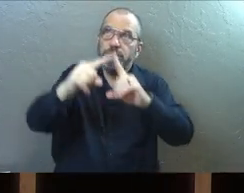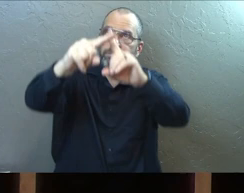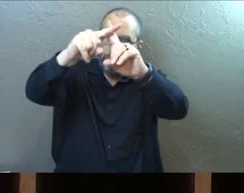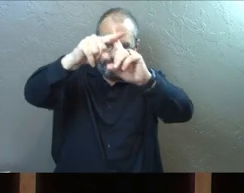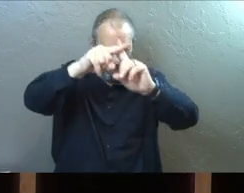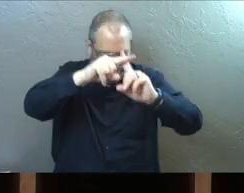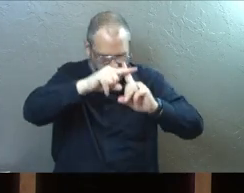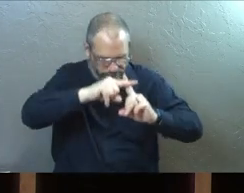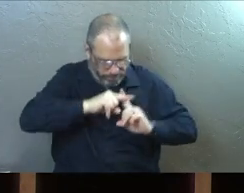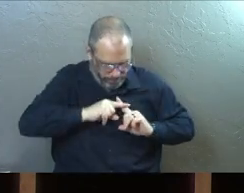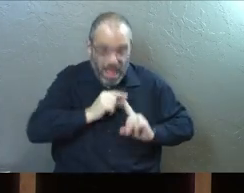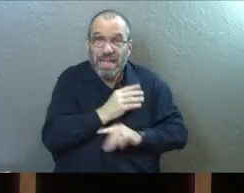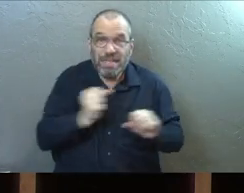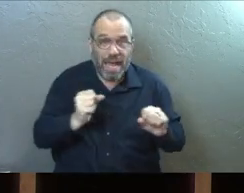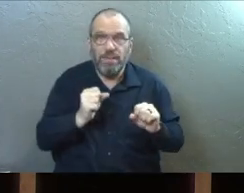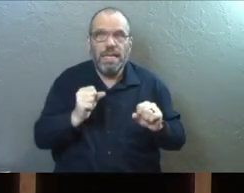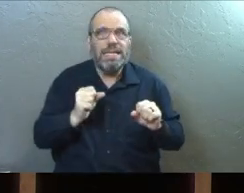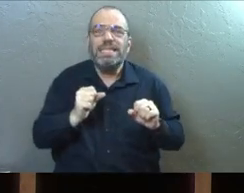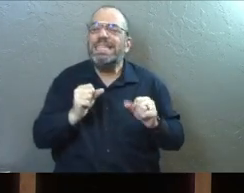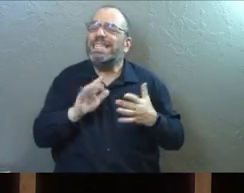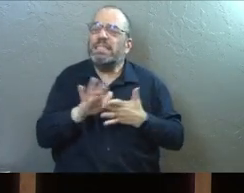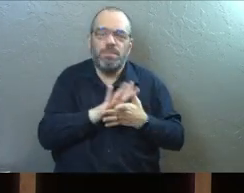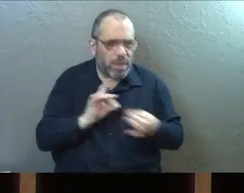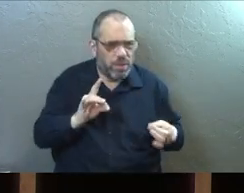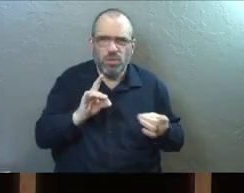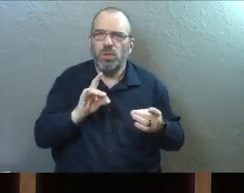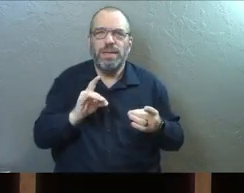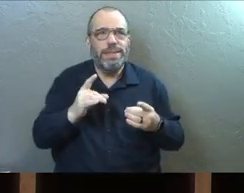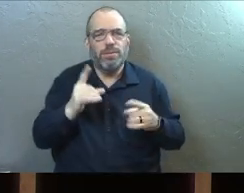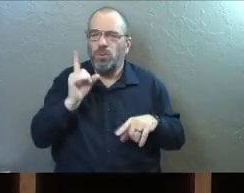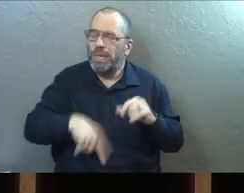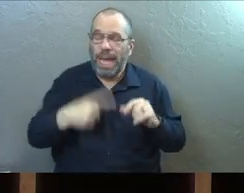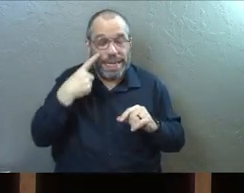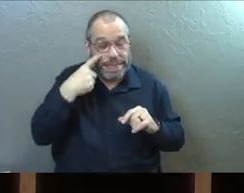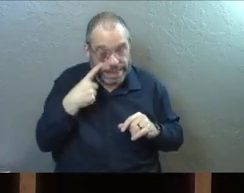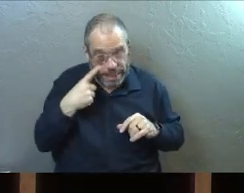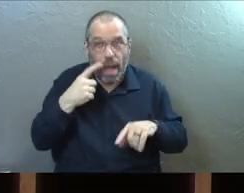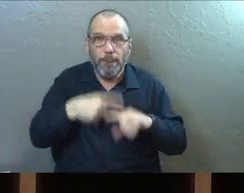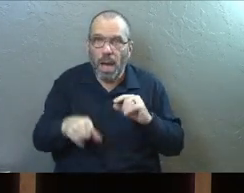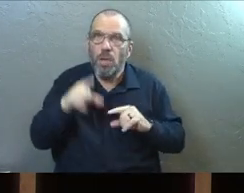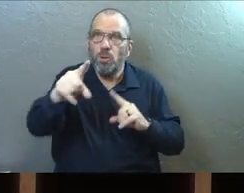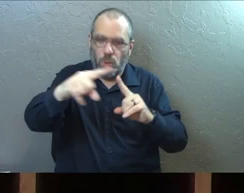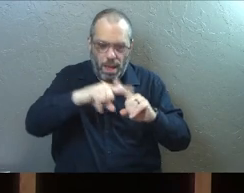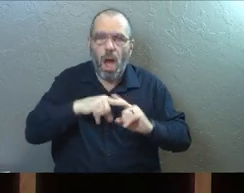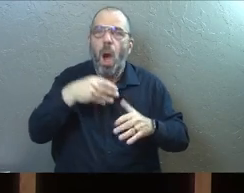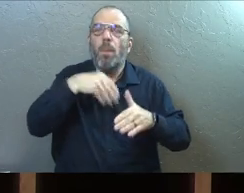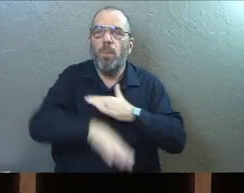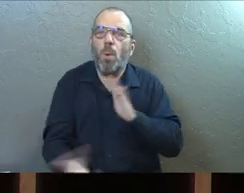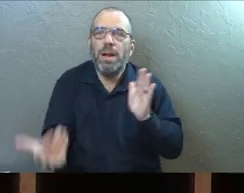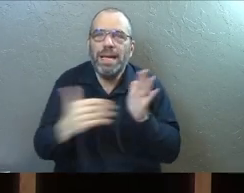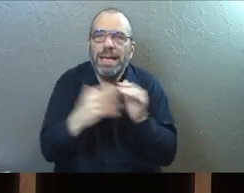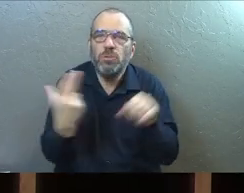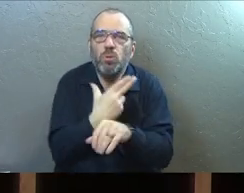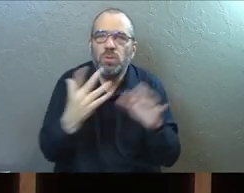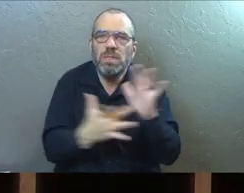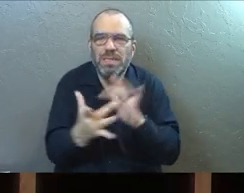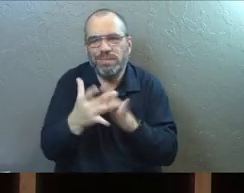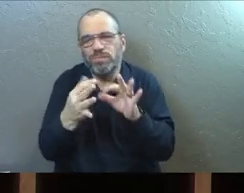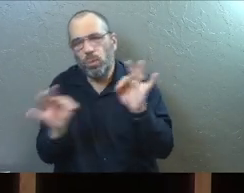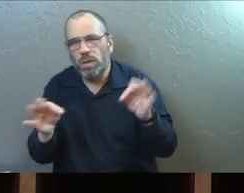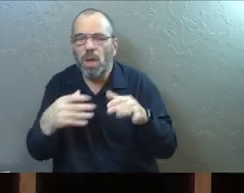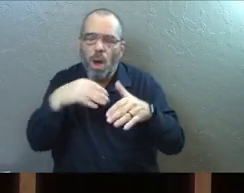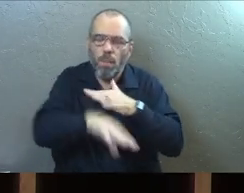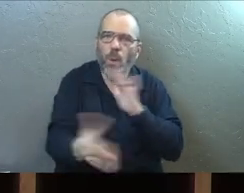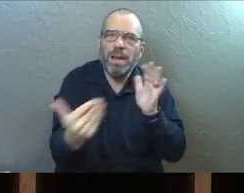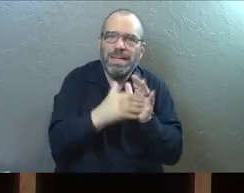gets saved, even though so much of it is spiritual and invisible to the human eyes, you get born again, to use Jesus's phrase.